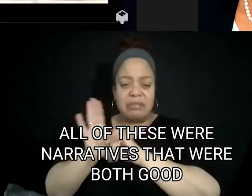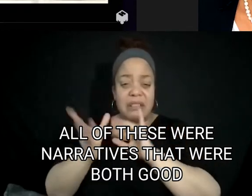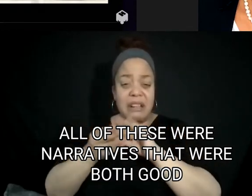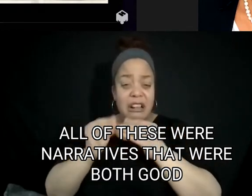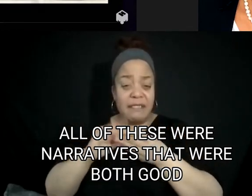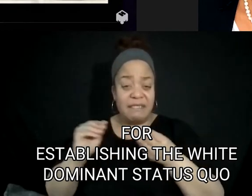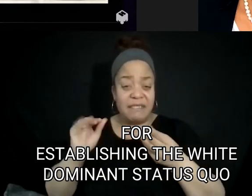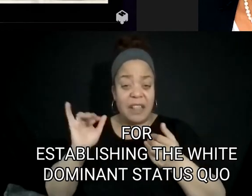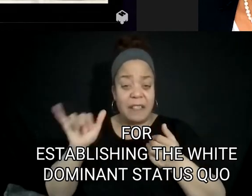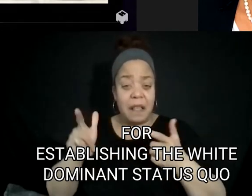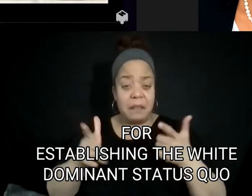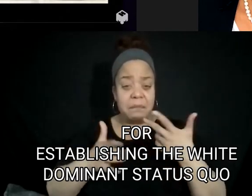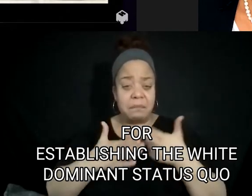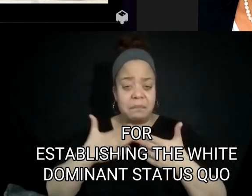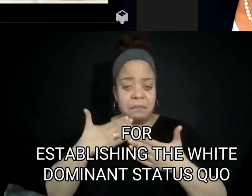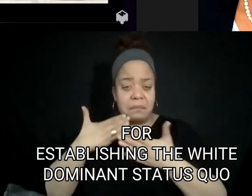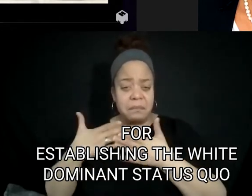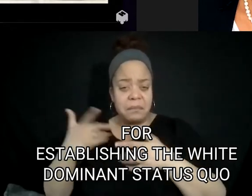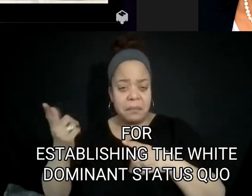profitable.